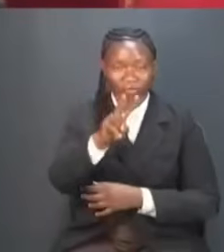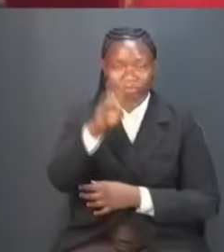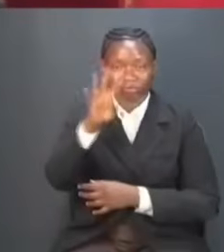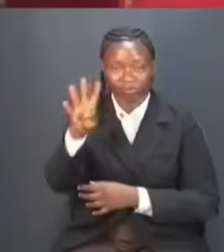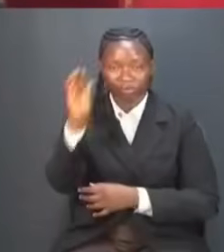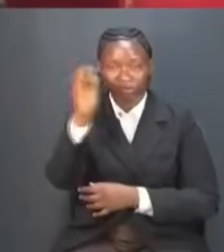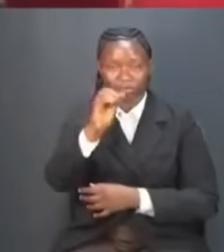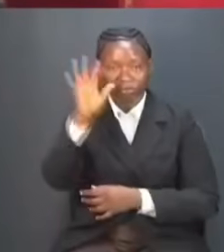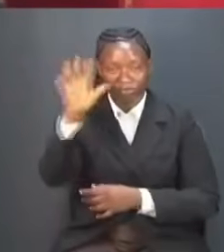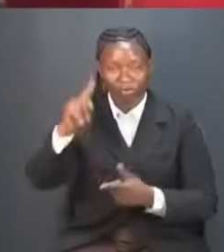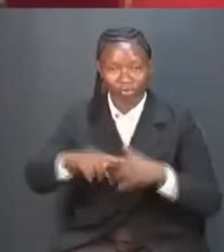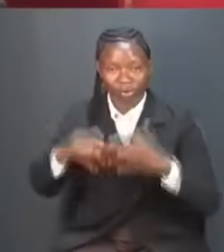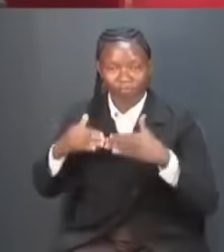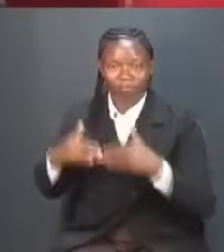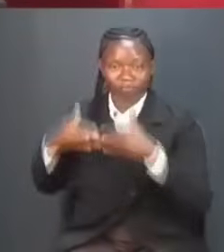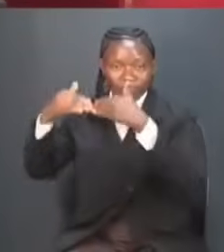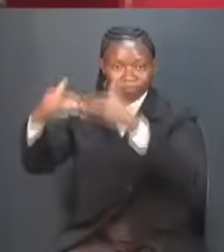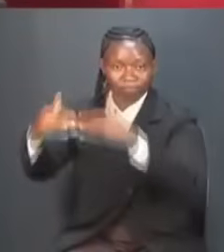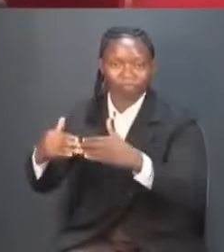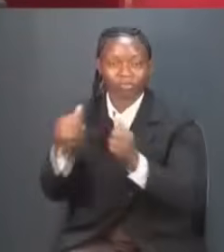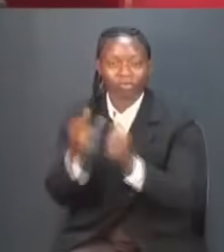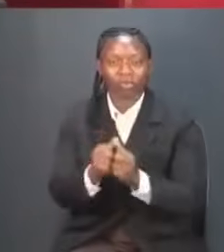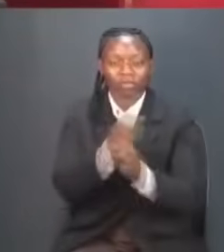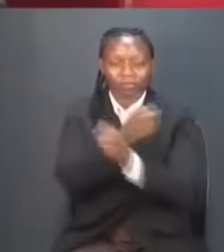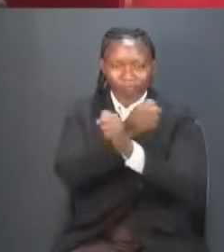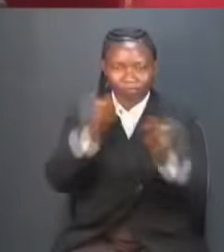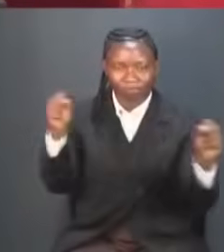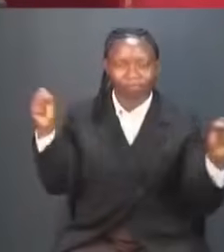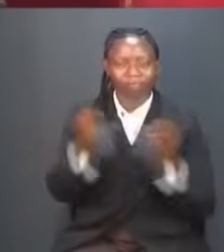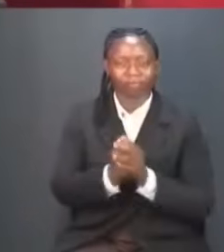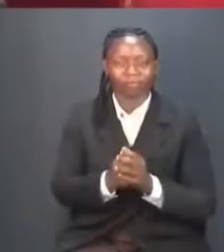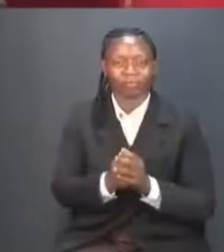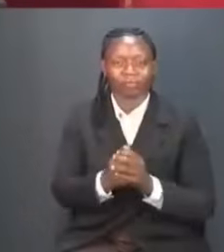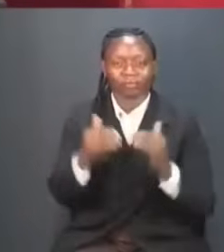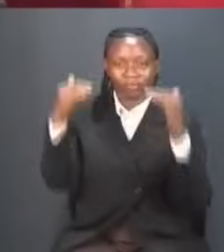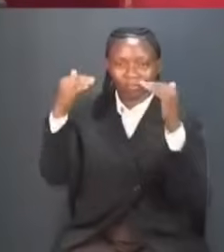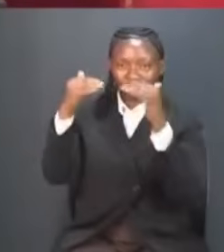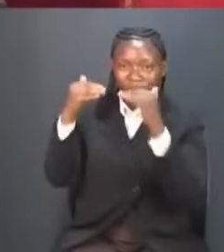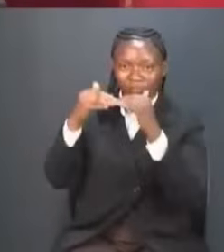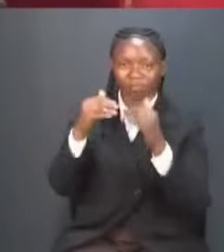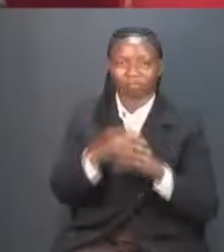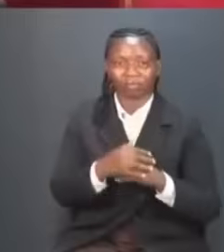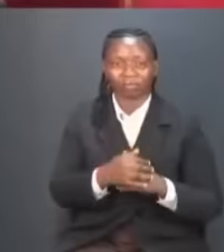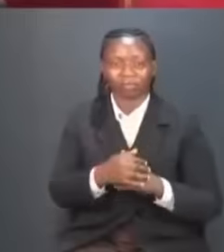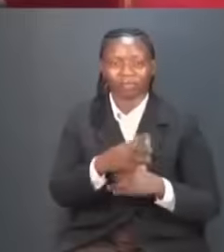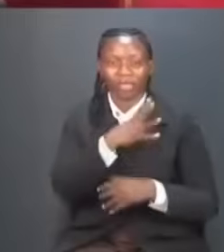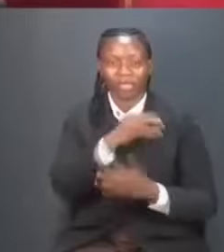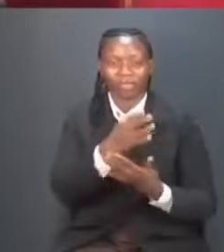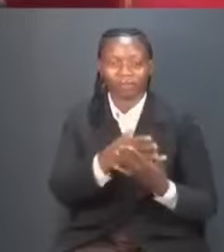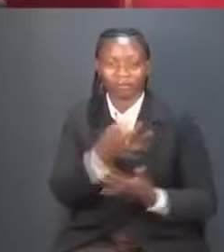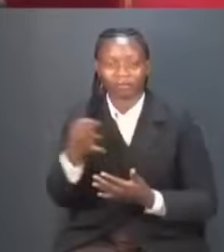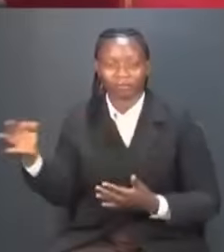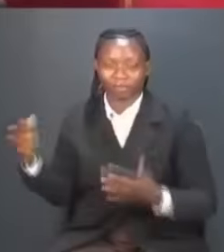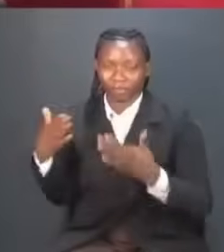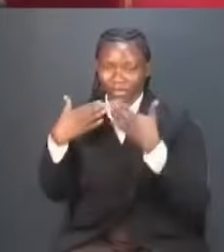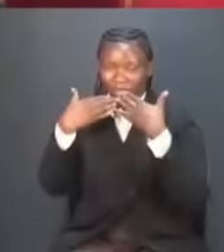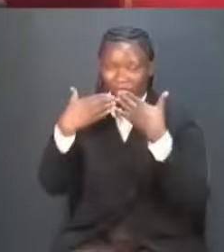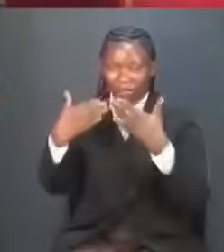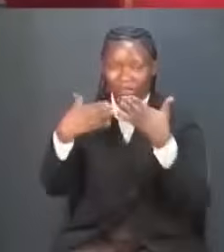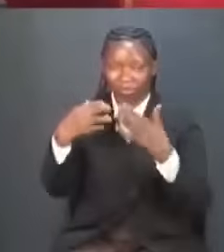2405 to promote compliance with food safety standards at abattoirs and slaughter facilities. Thank you, Mr.